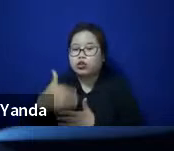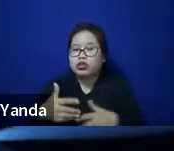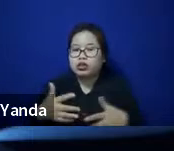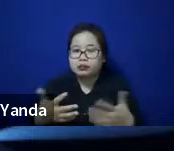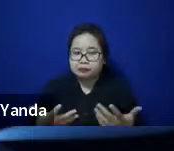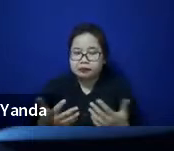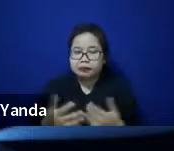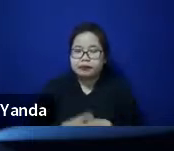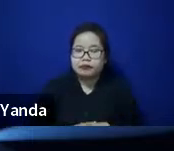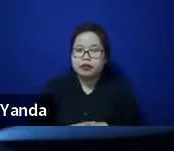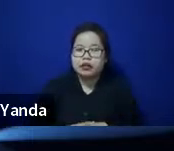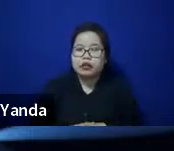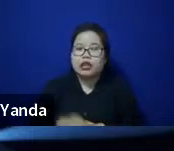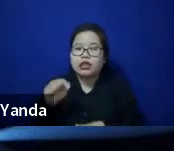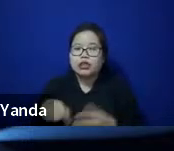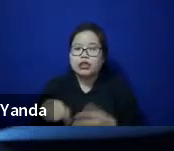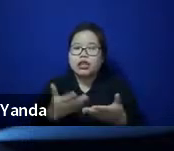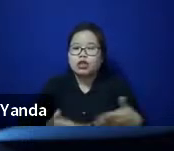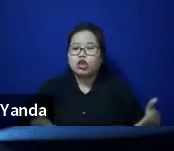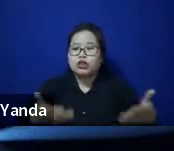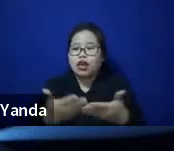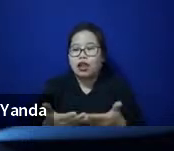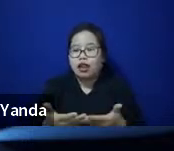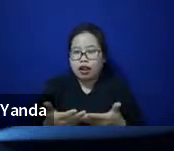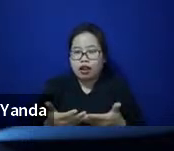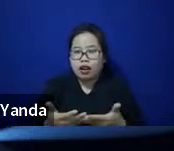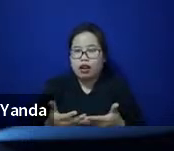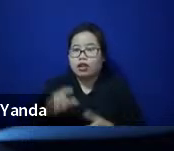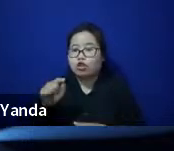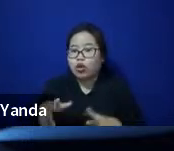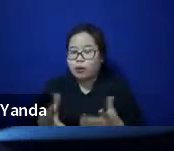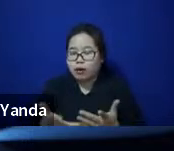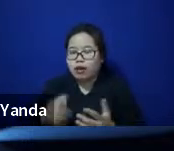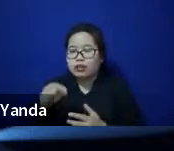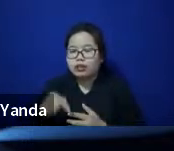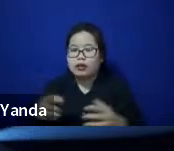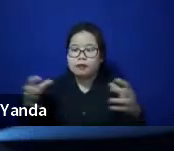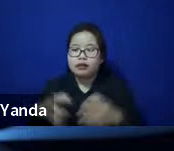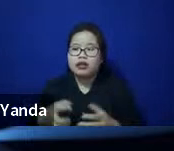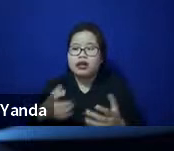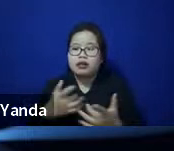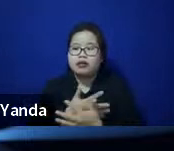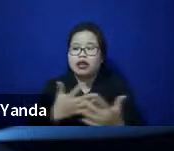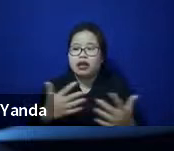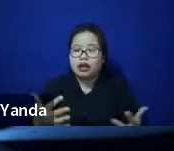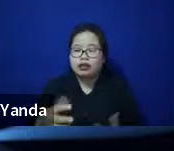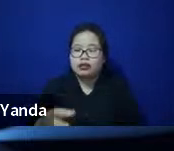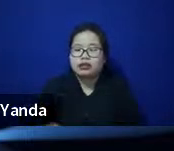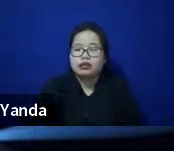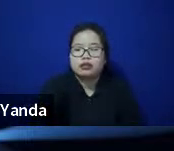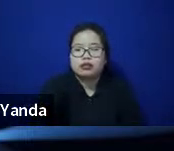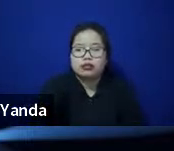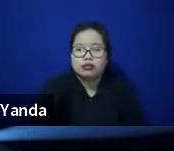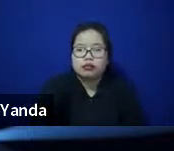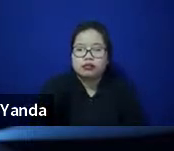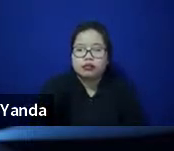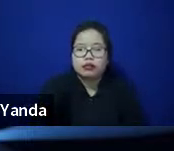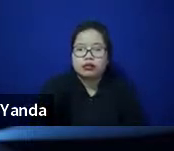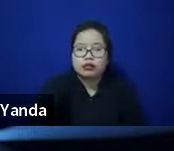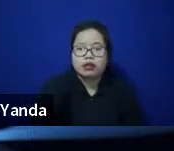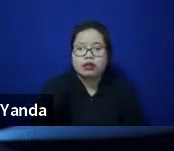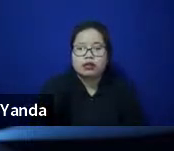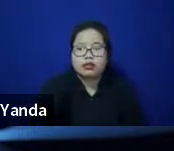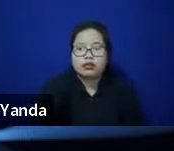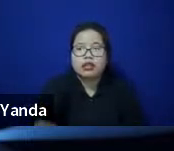once again, that's a big part of society. We are a social being. We don't